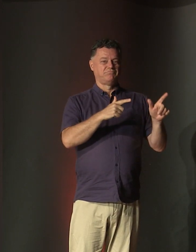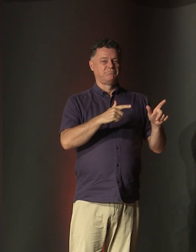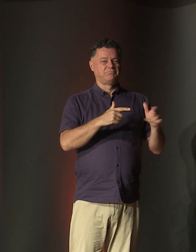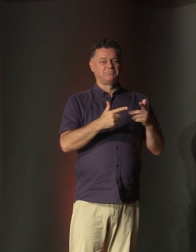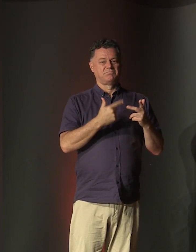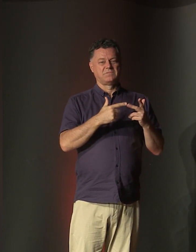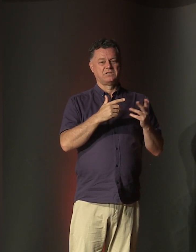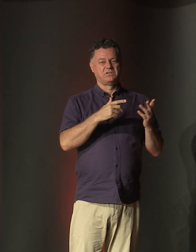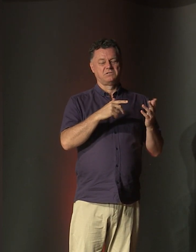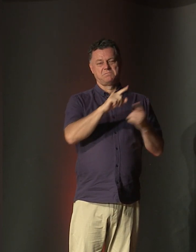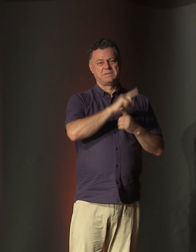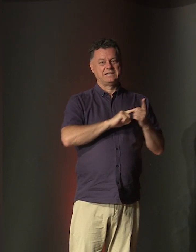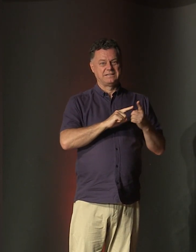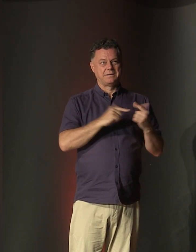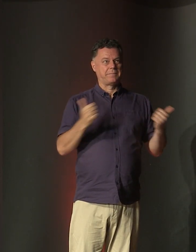meeting.